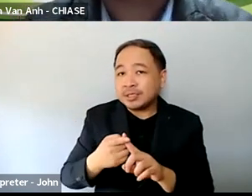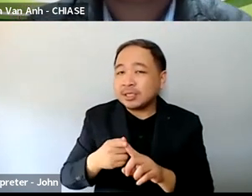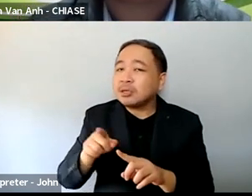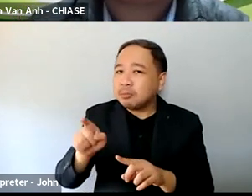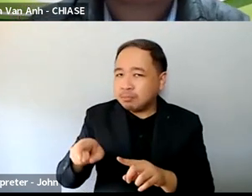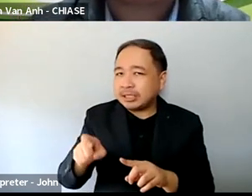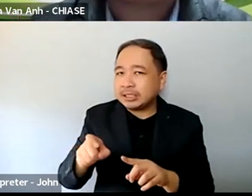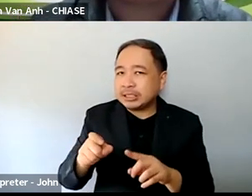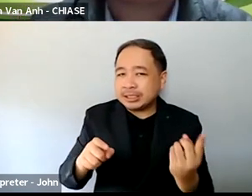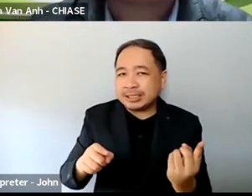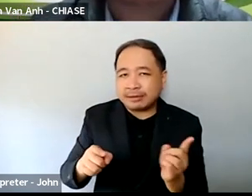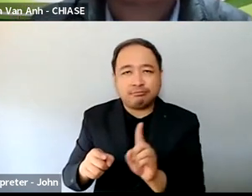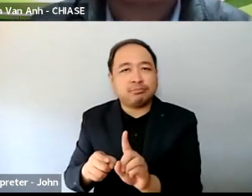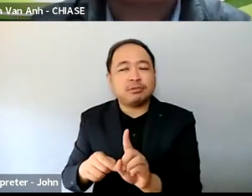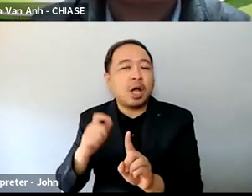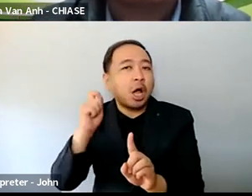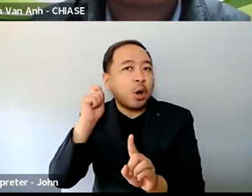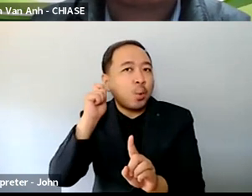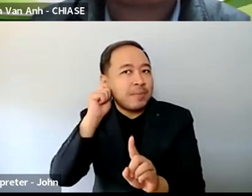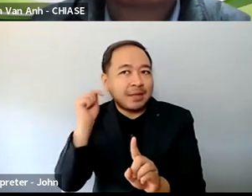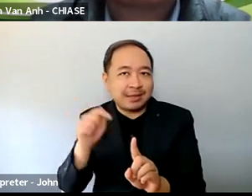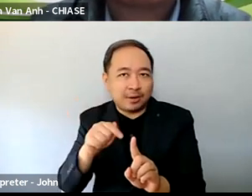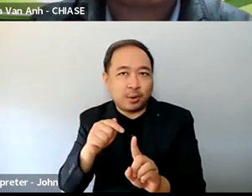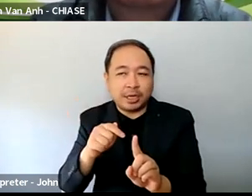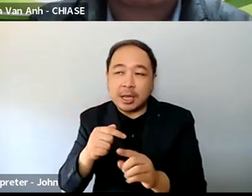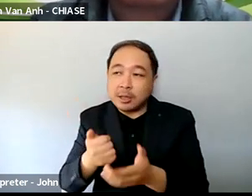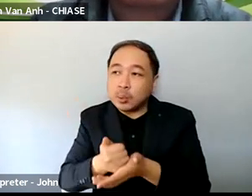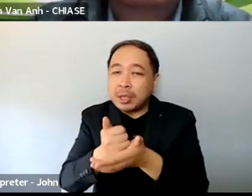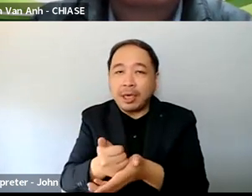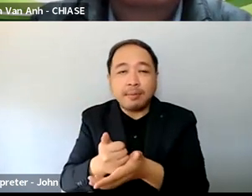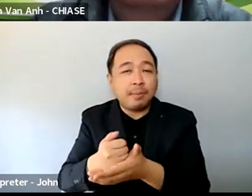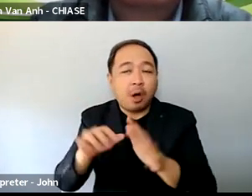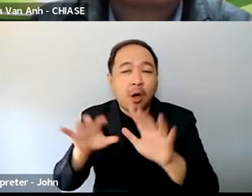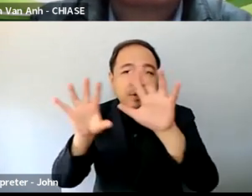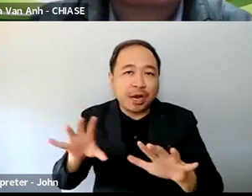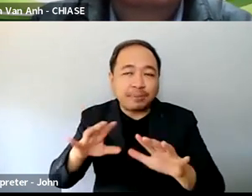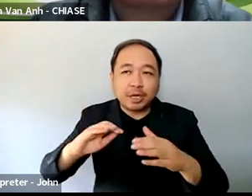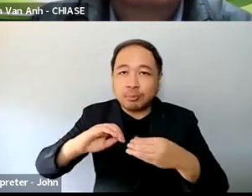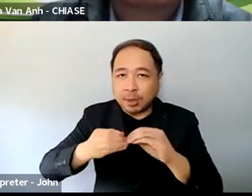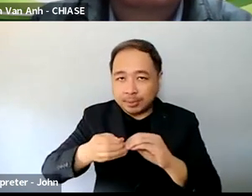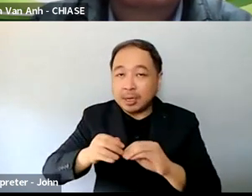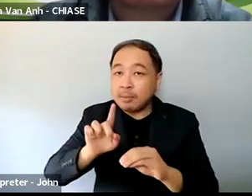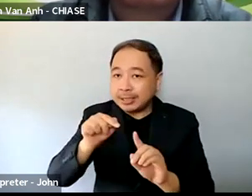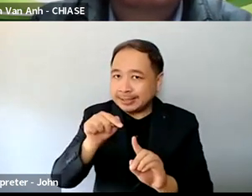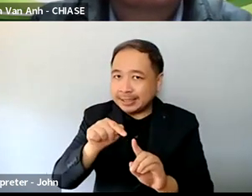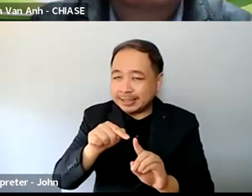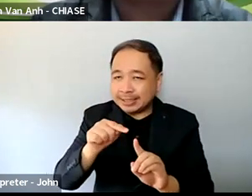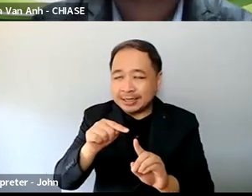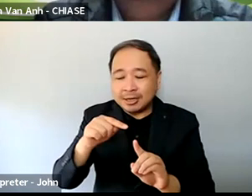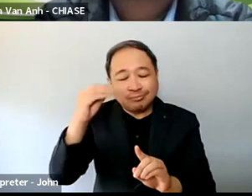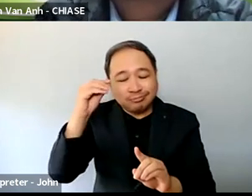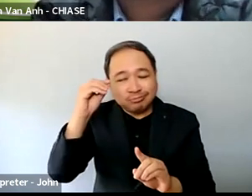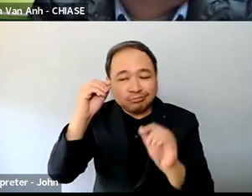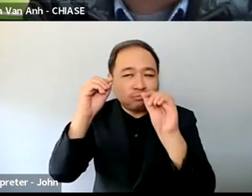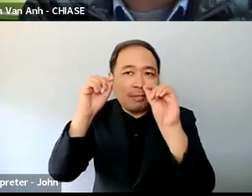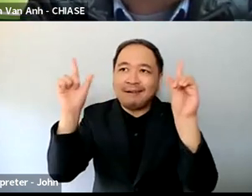climate crisis are actually determining and redefining what resilience means for them. And it comes back to that